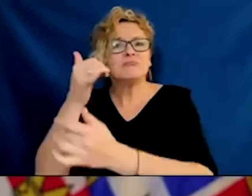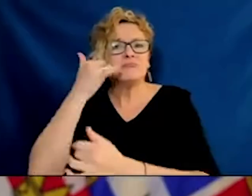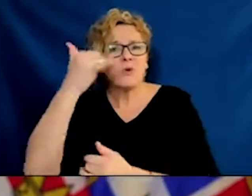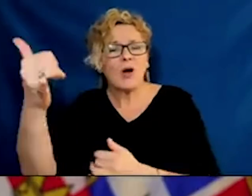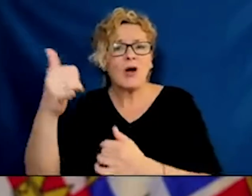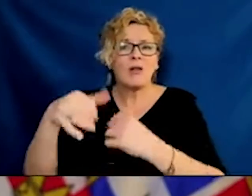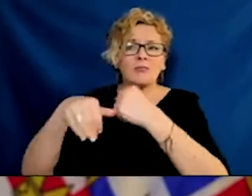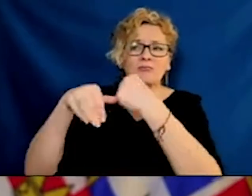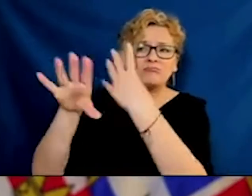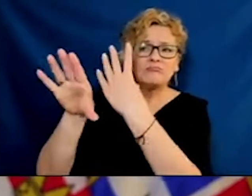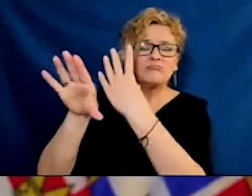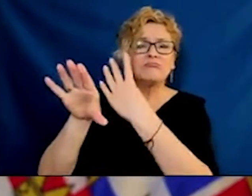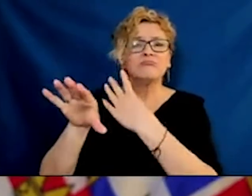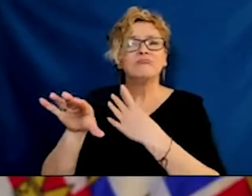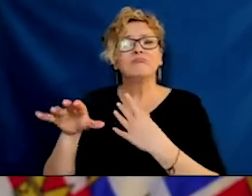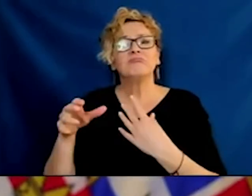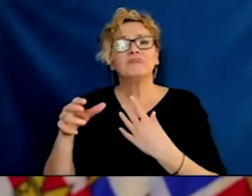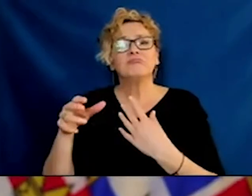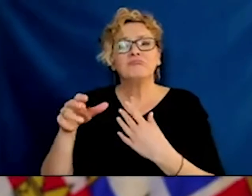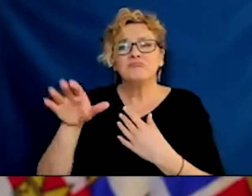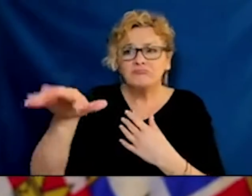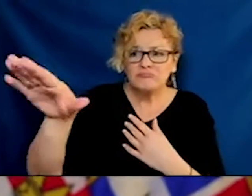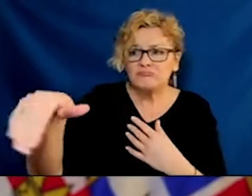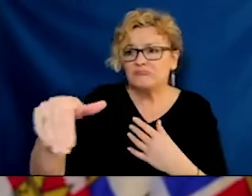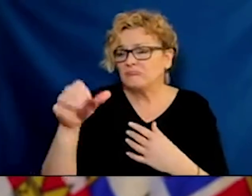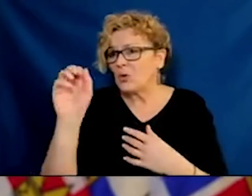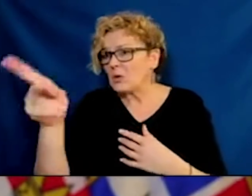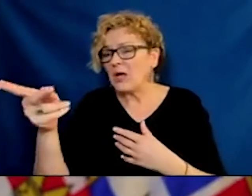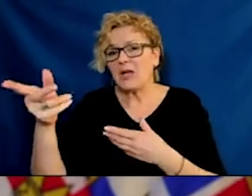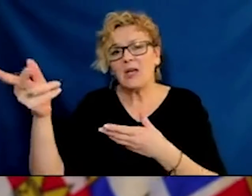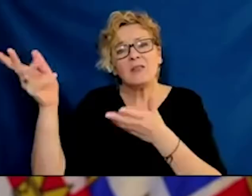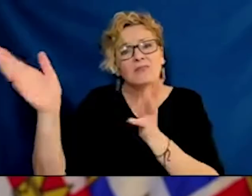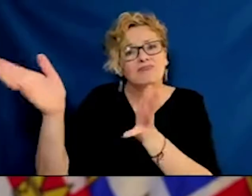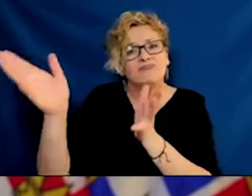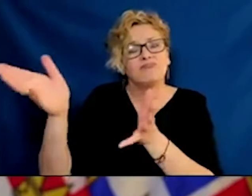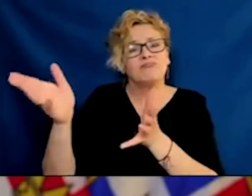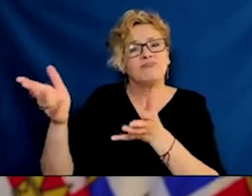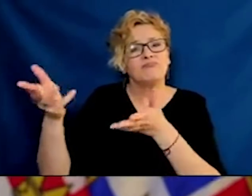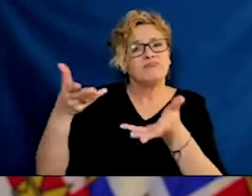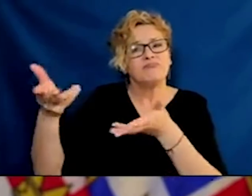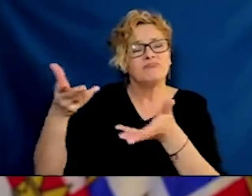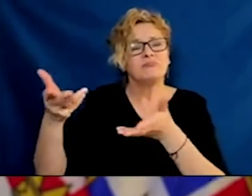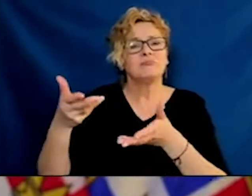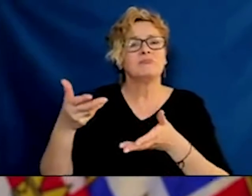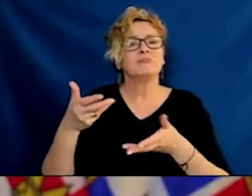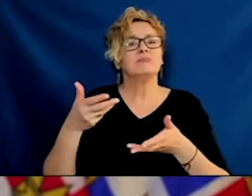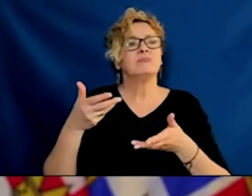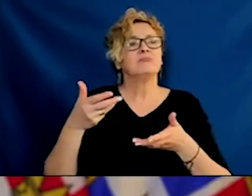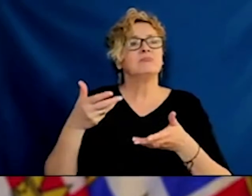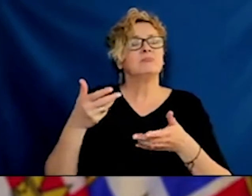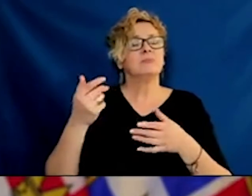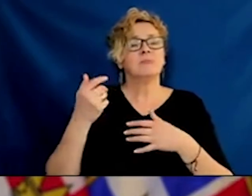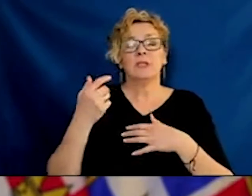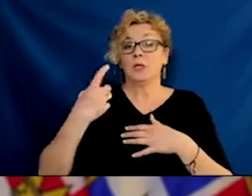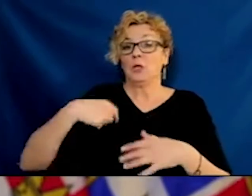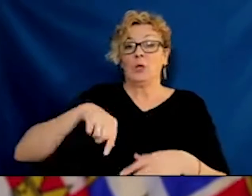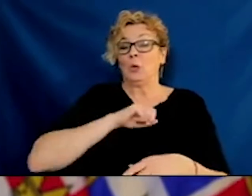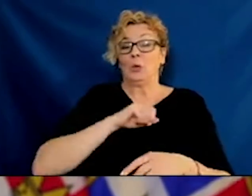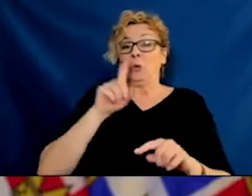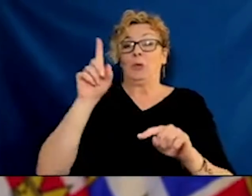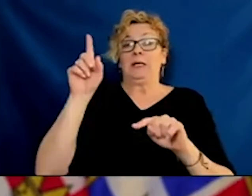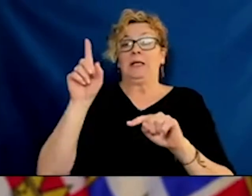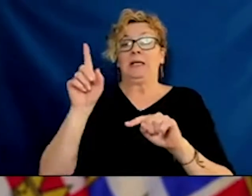Right now, we can't rely on the vaccine to protect us all, yet. It's our individual